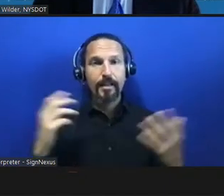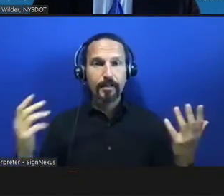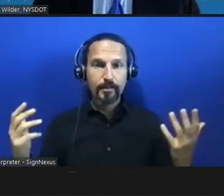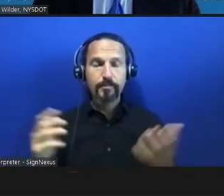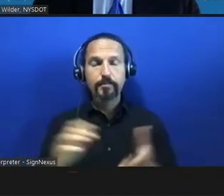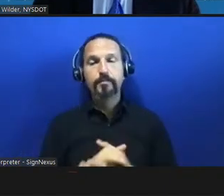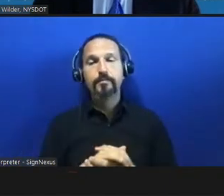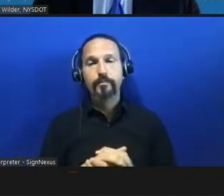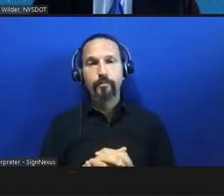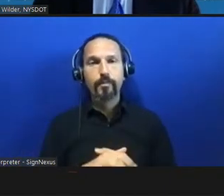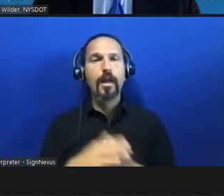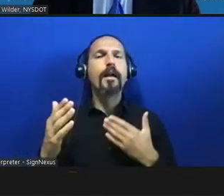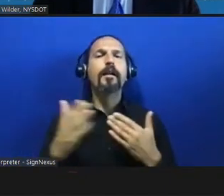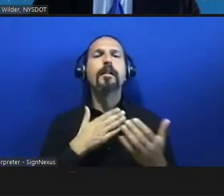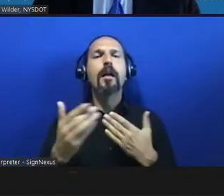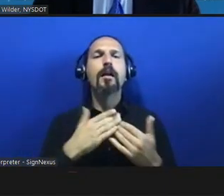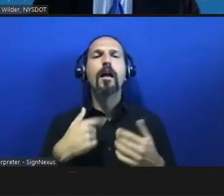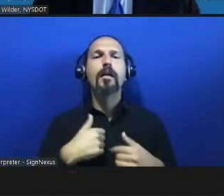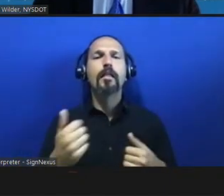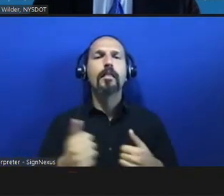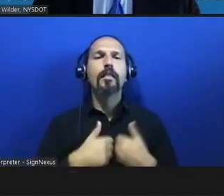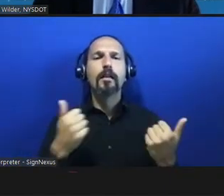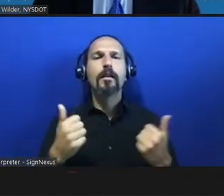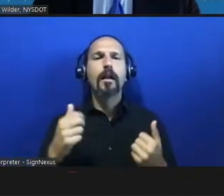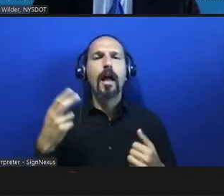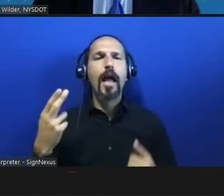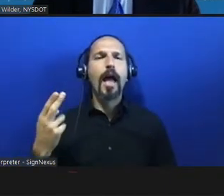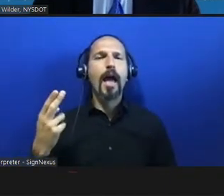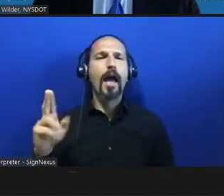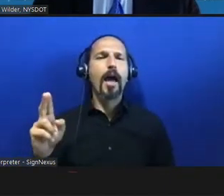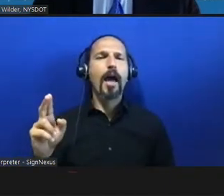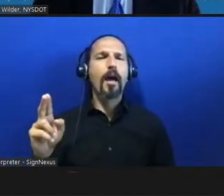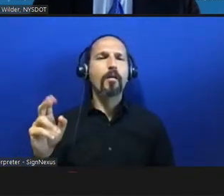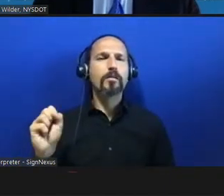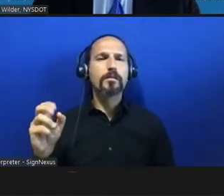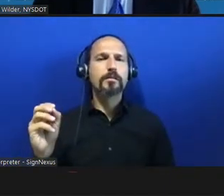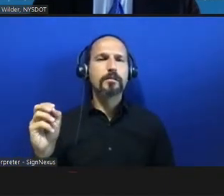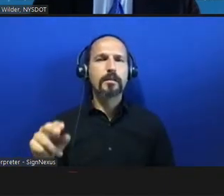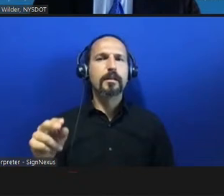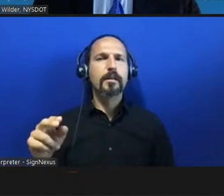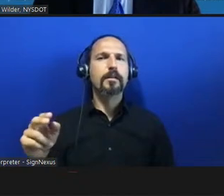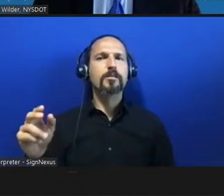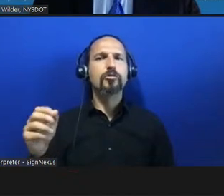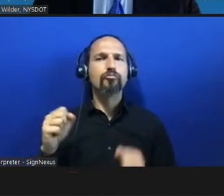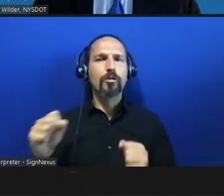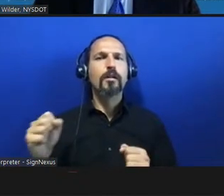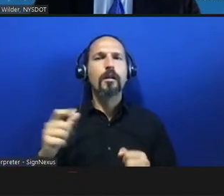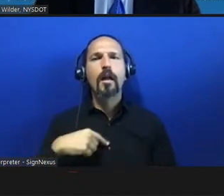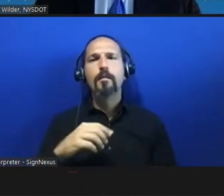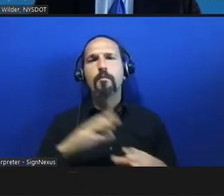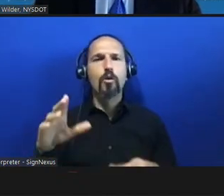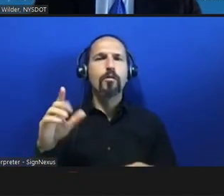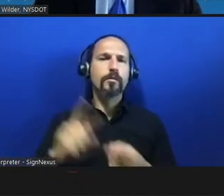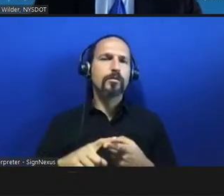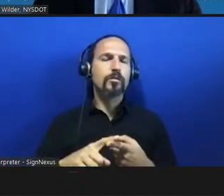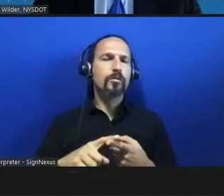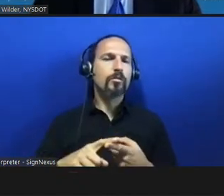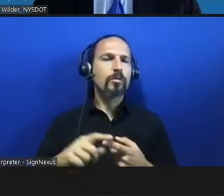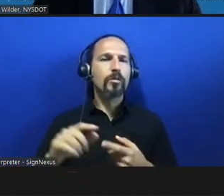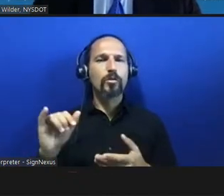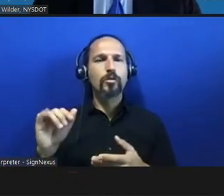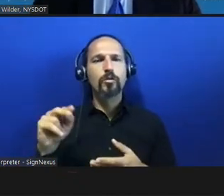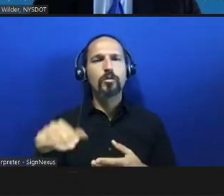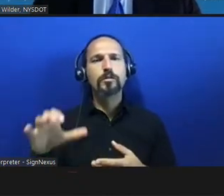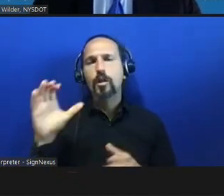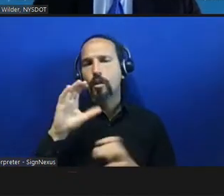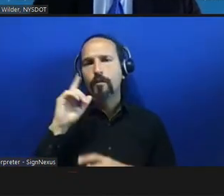well anyway I've lived below Houston Street since 1977 at which time I moved to New York City in search of a community of